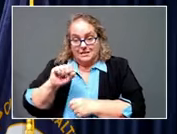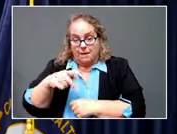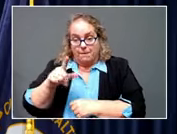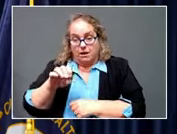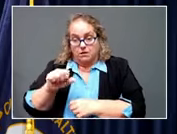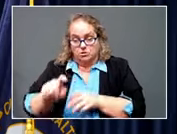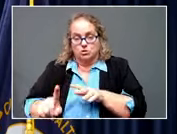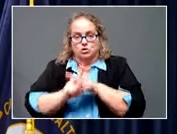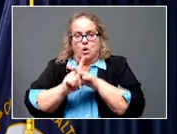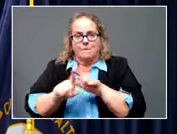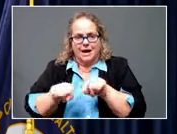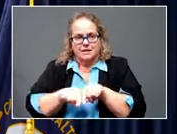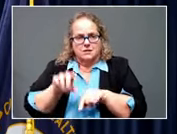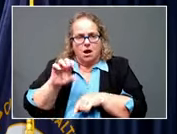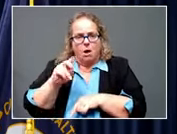and